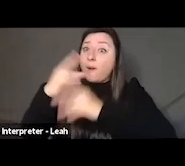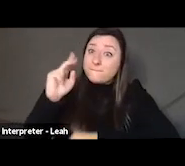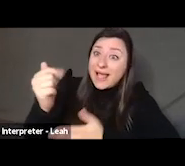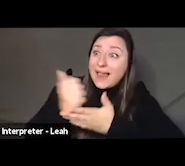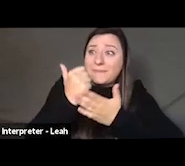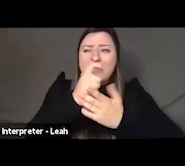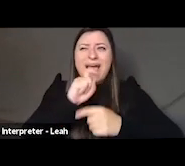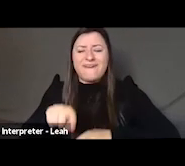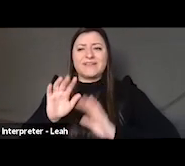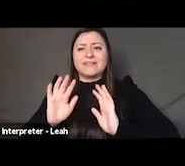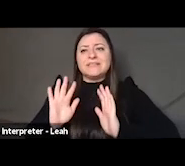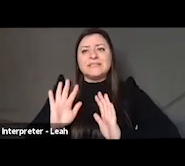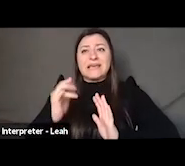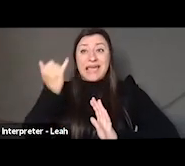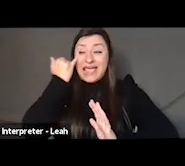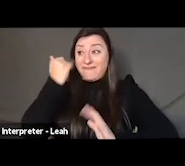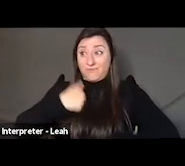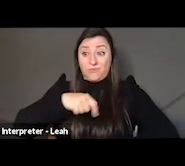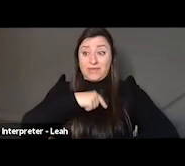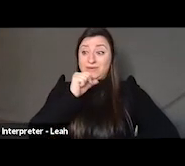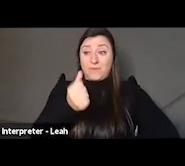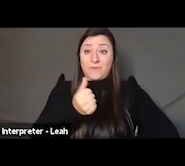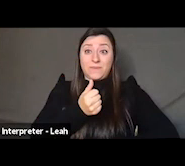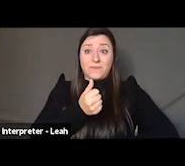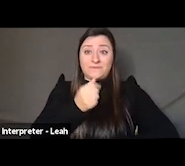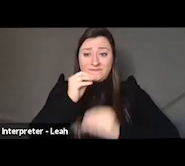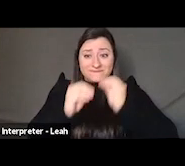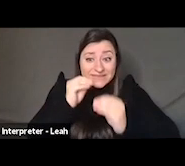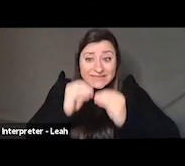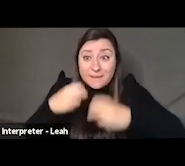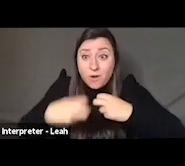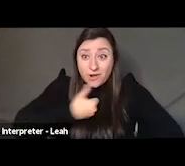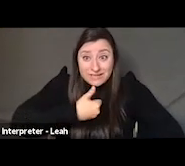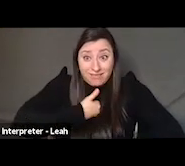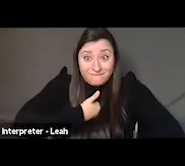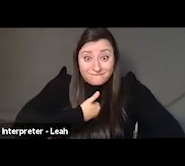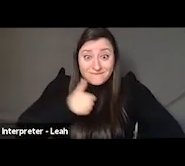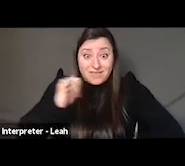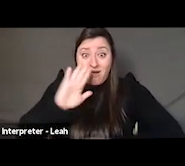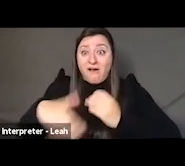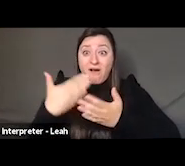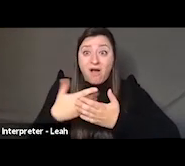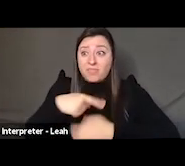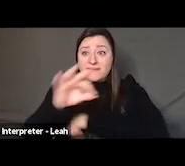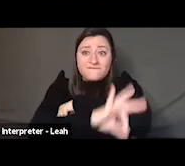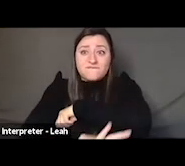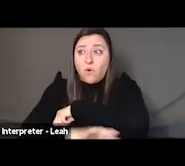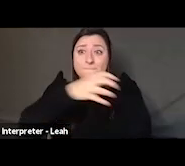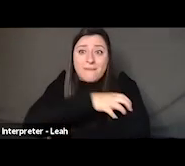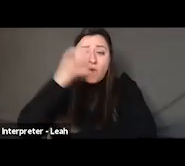don't fix these problems ourselves, like all of these foreign powers that are going to intervene are going to intervene with their